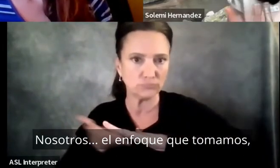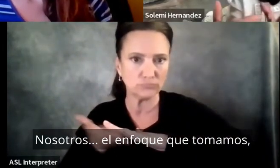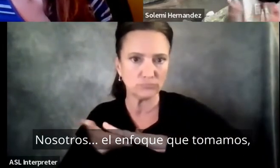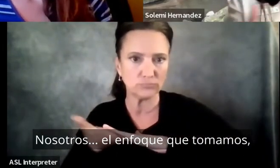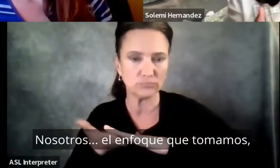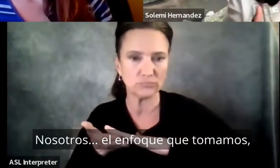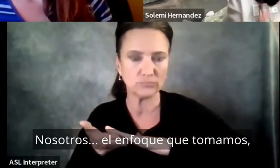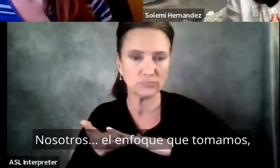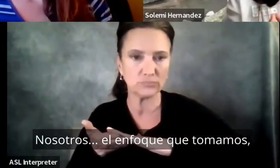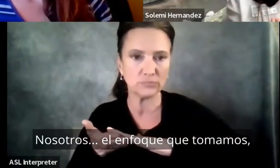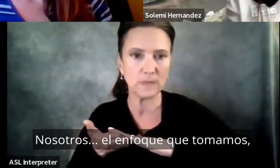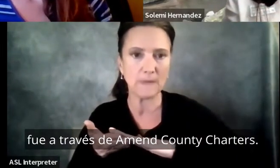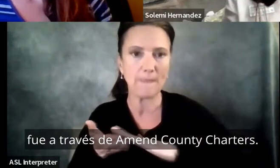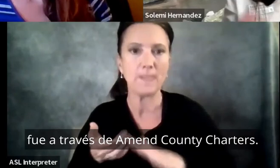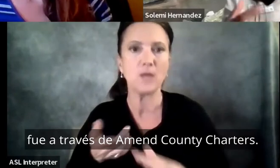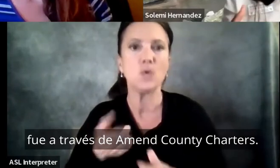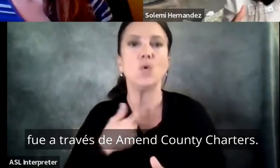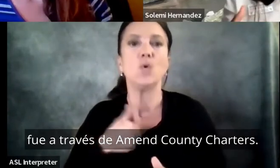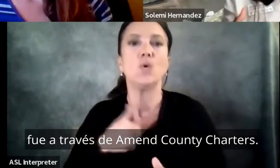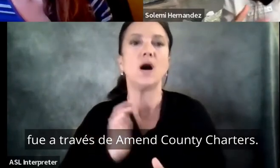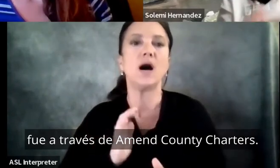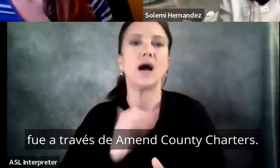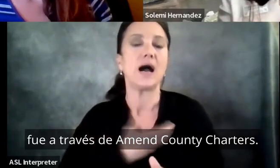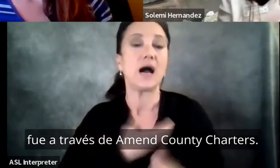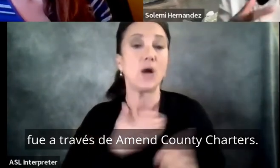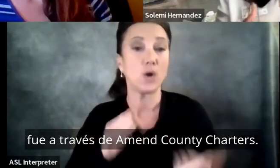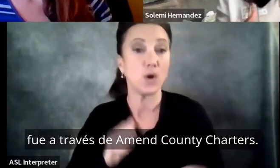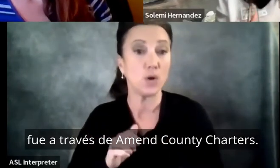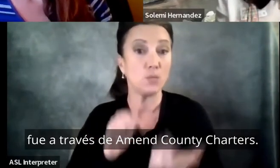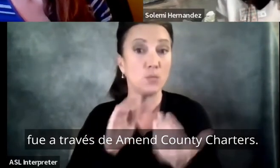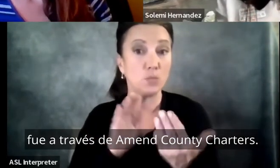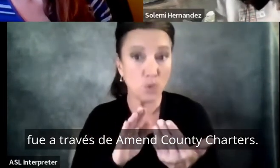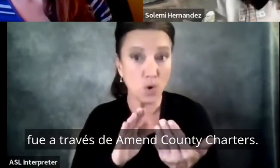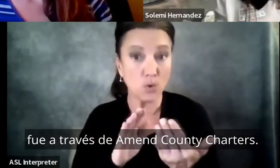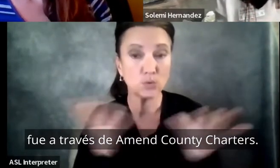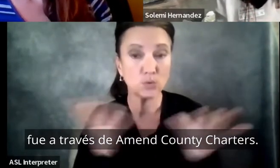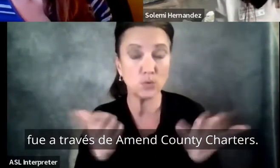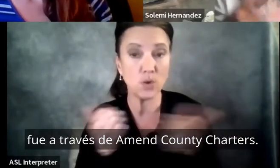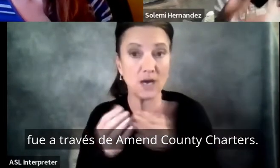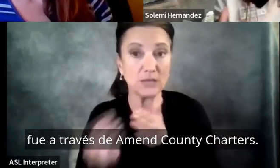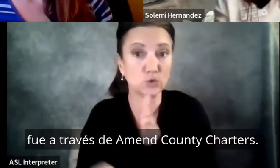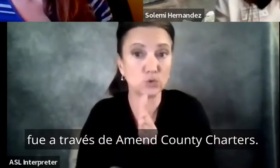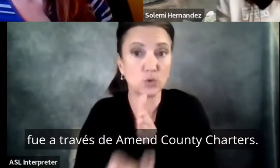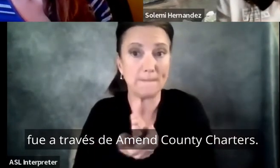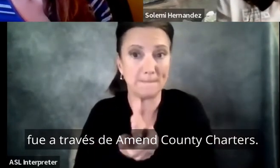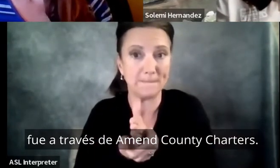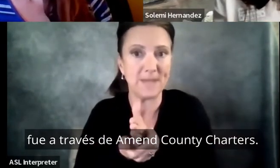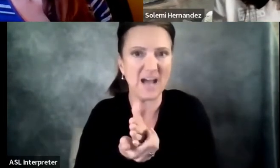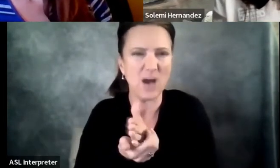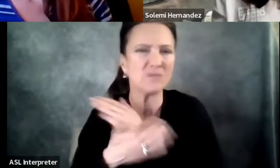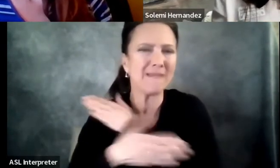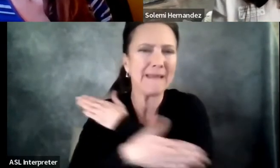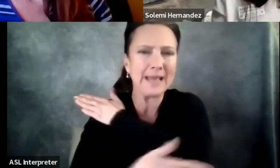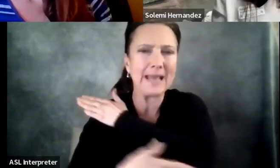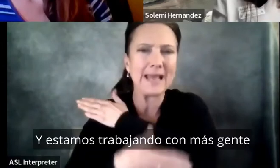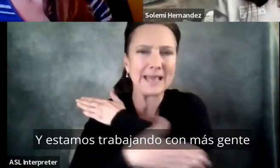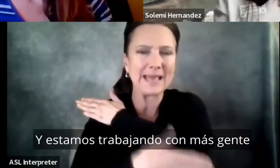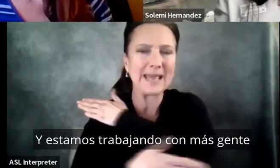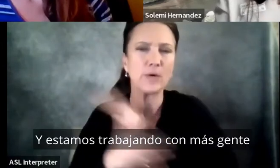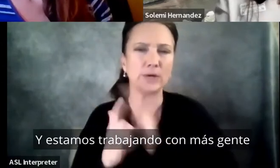The approach that we took, it was through amend county charters.